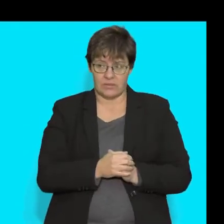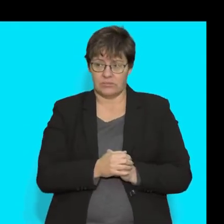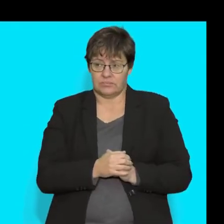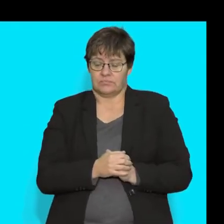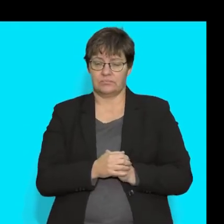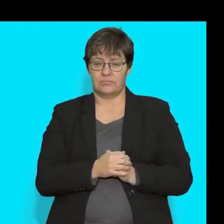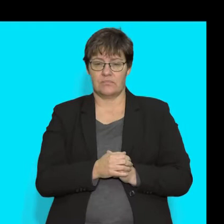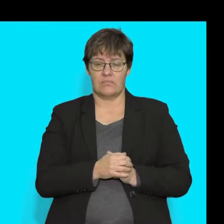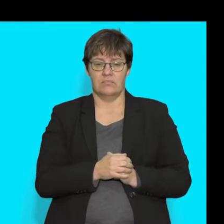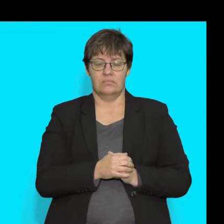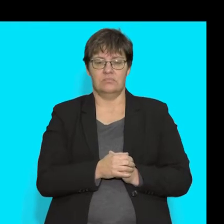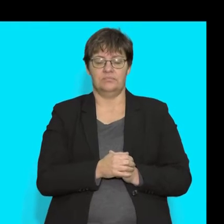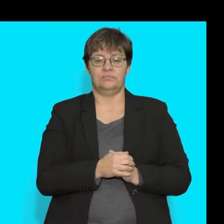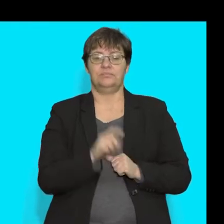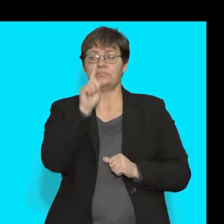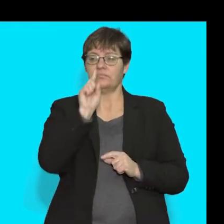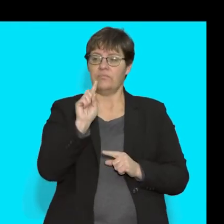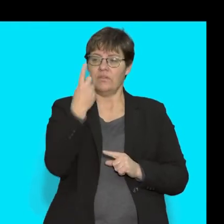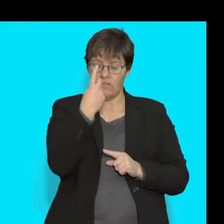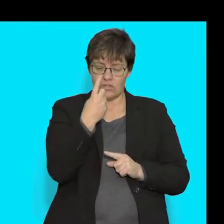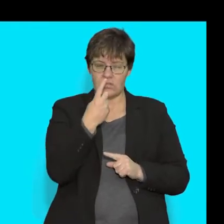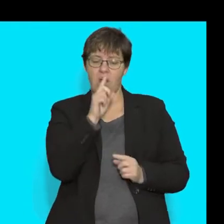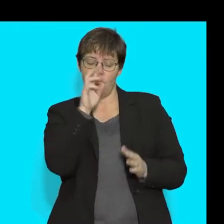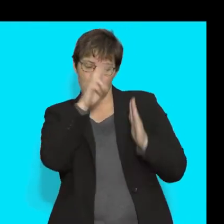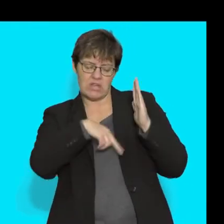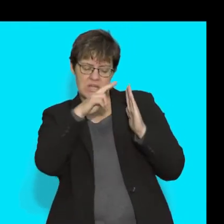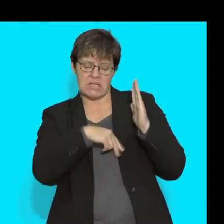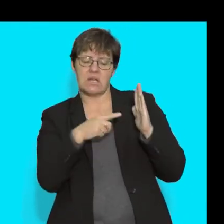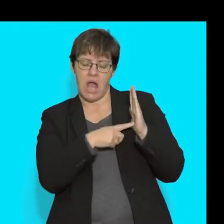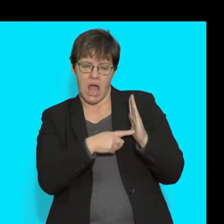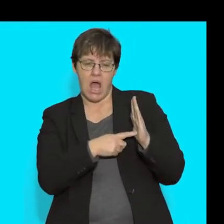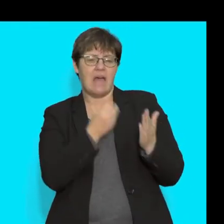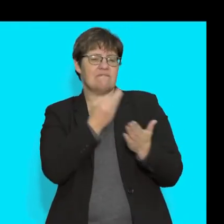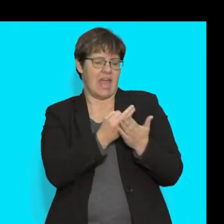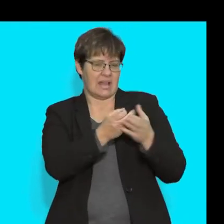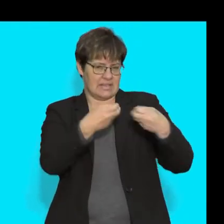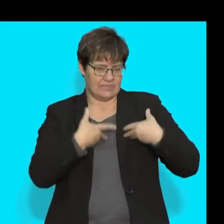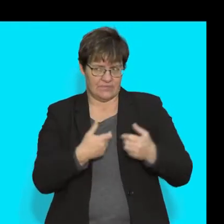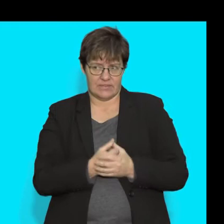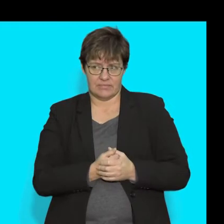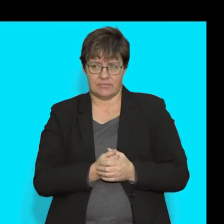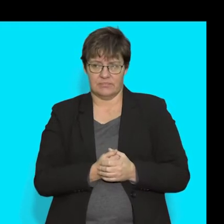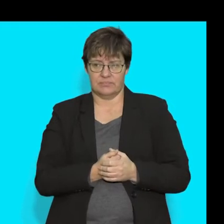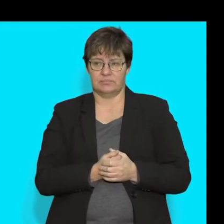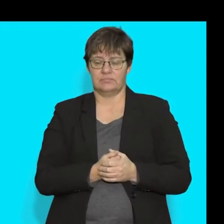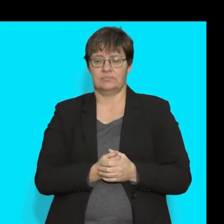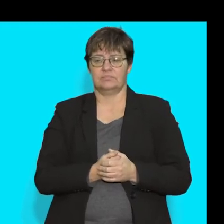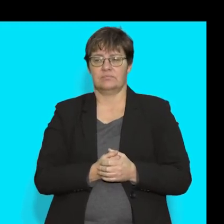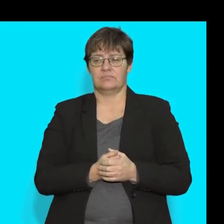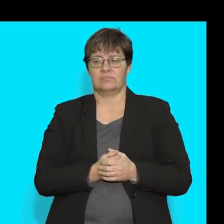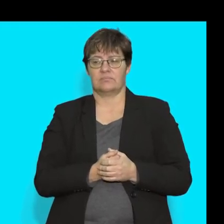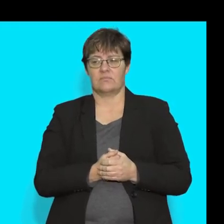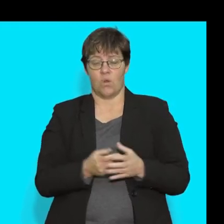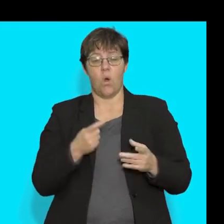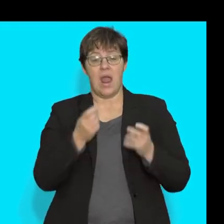these riders. Firstly, you read through the facts part, right? The facts part, we are talking about what are you given,